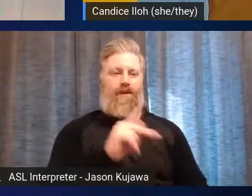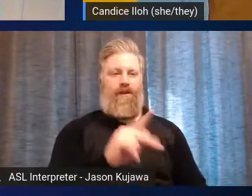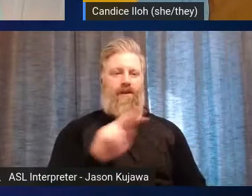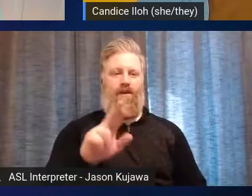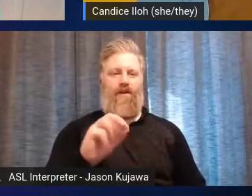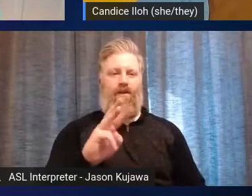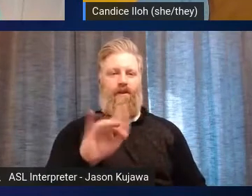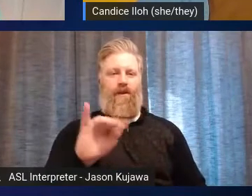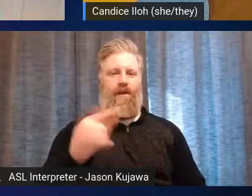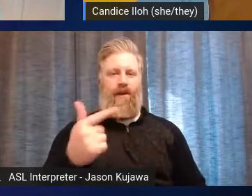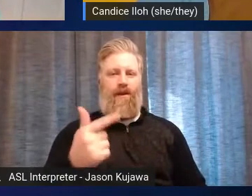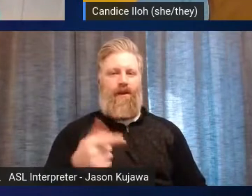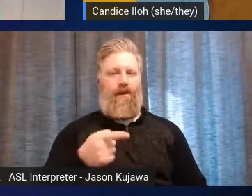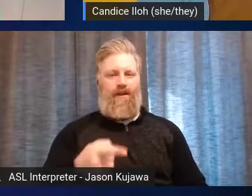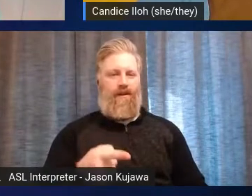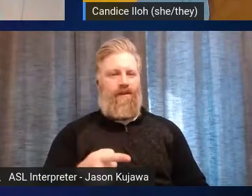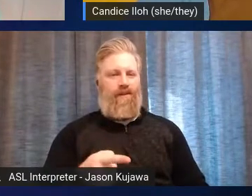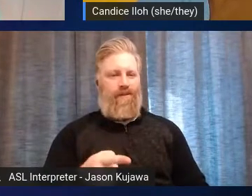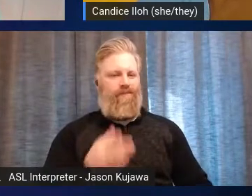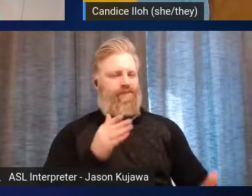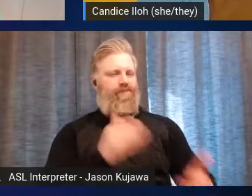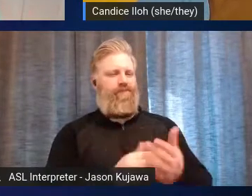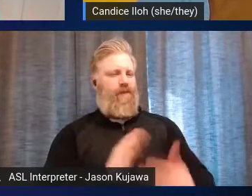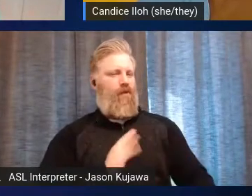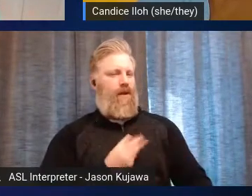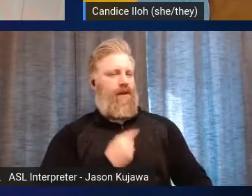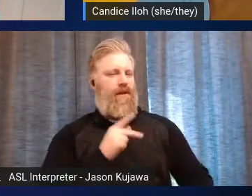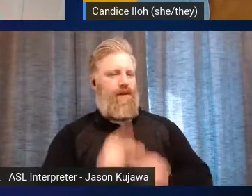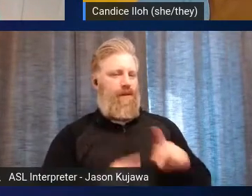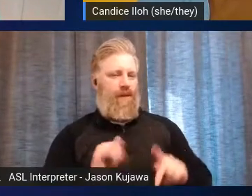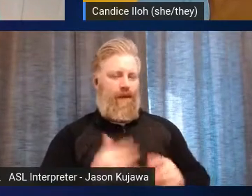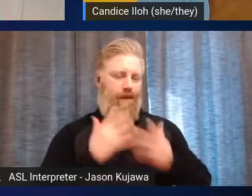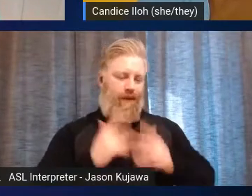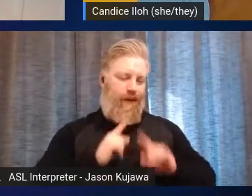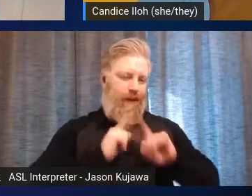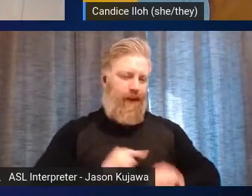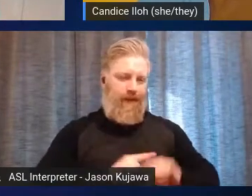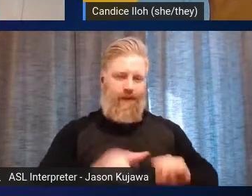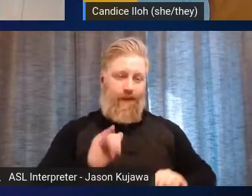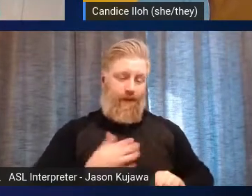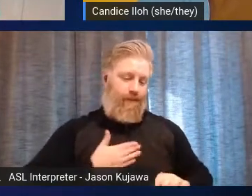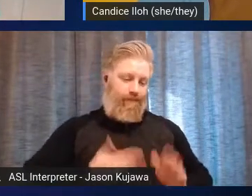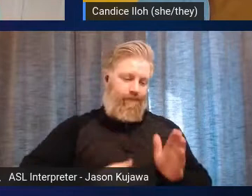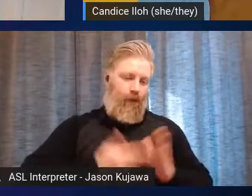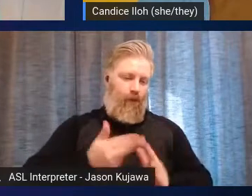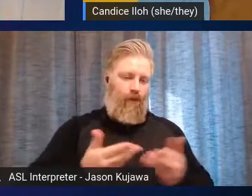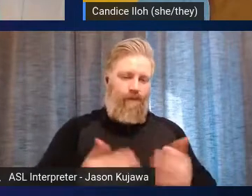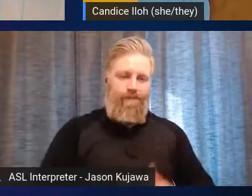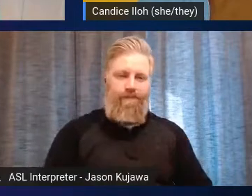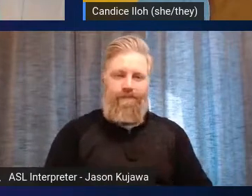be quite transphobic. So it's a sad answer for me, but it's the truth nonetheless.